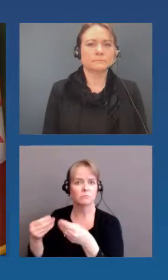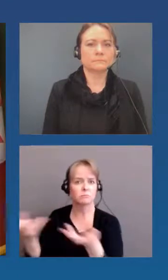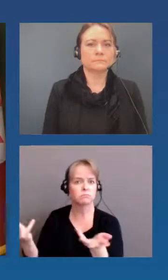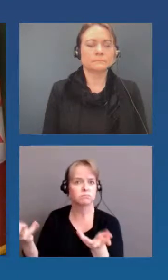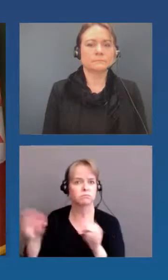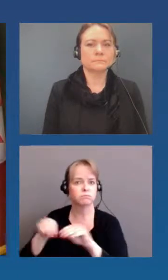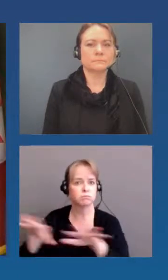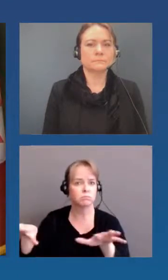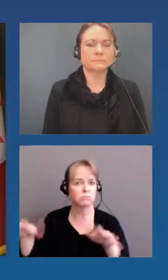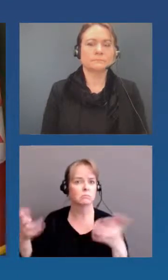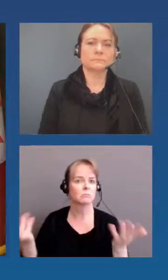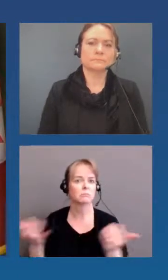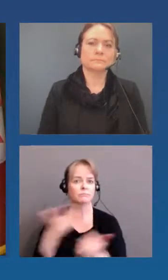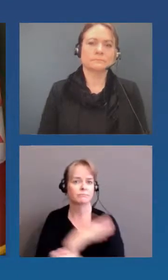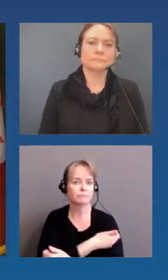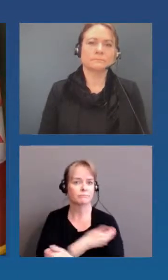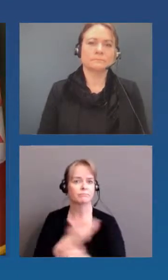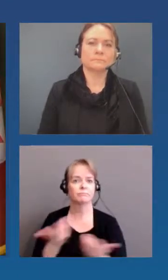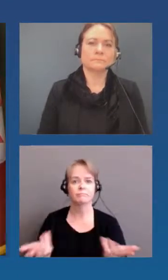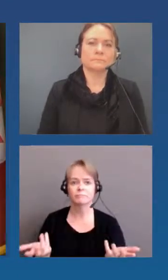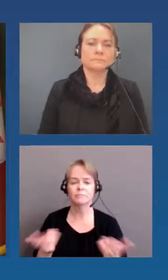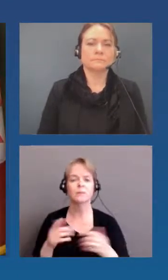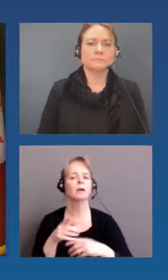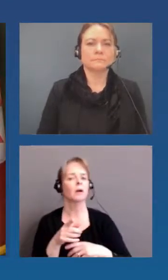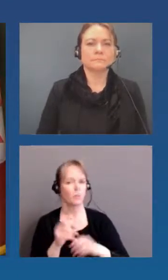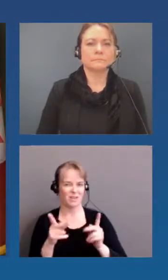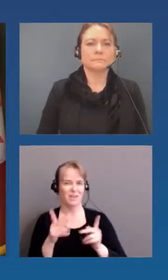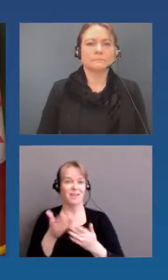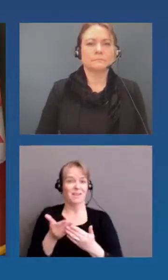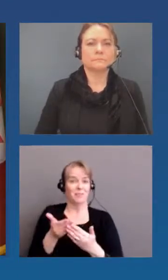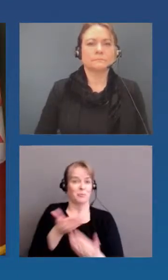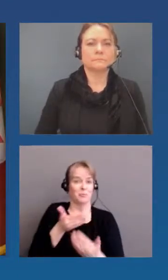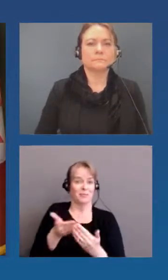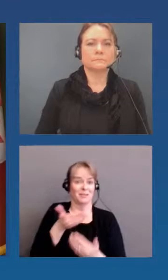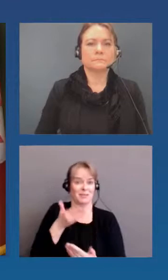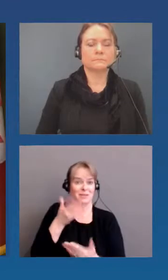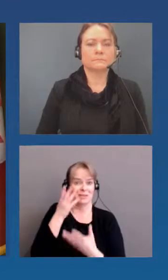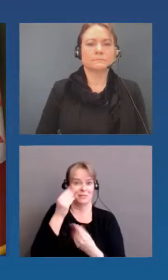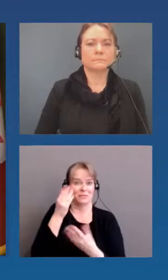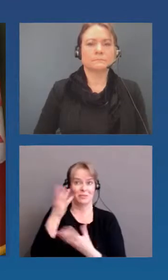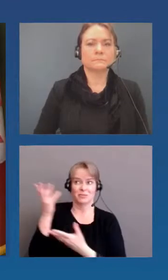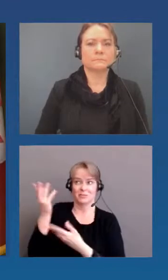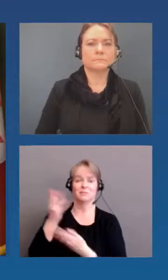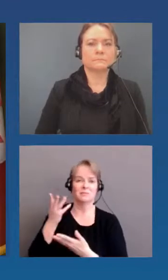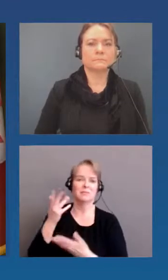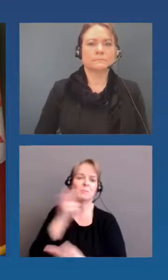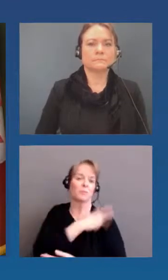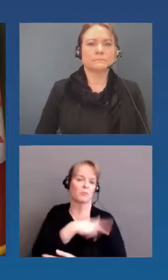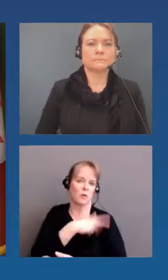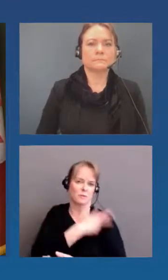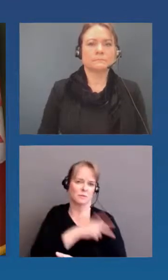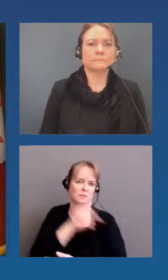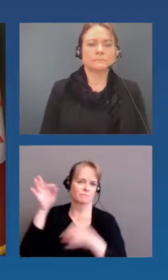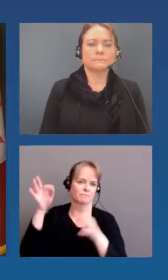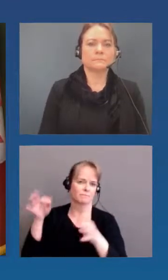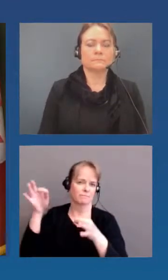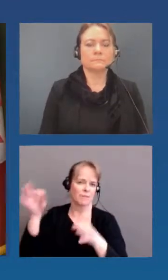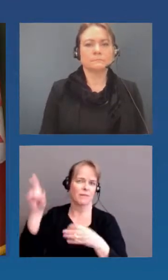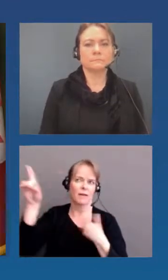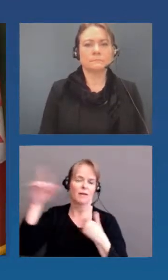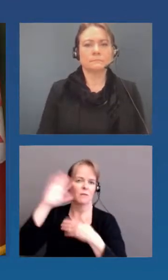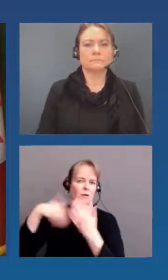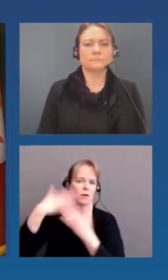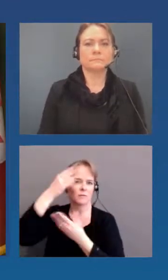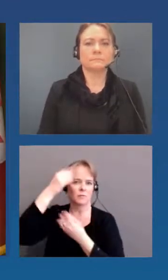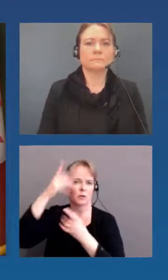the preliminary information, again, the province has a lot of the decisions with regards to this. So the preliminary information that we've been